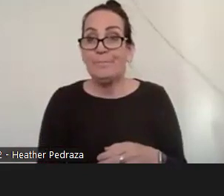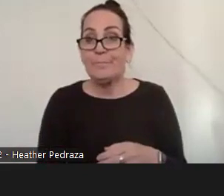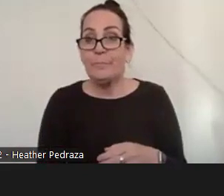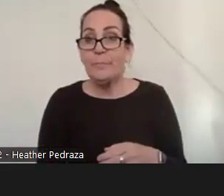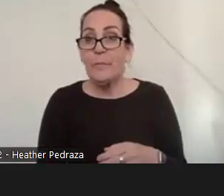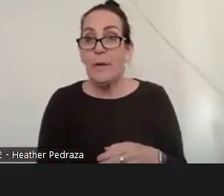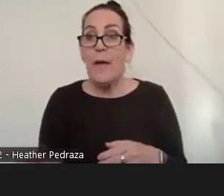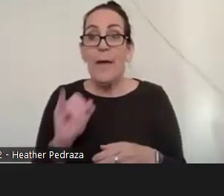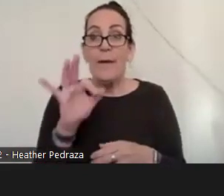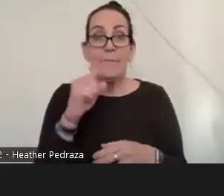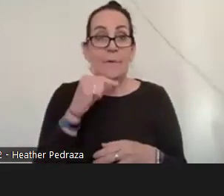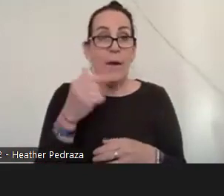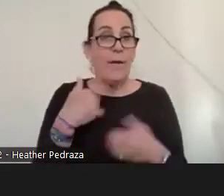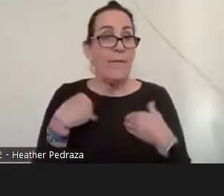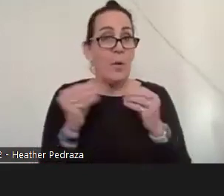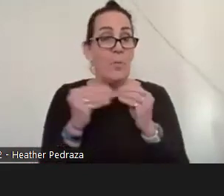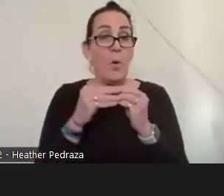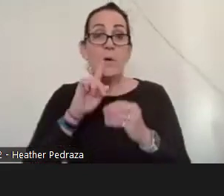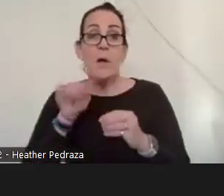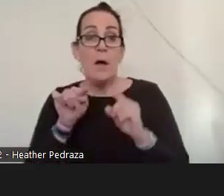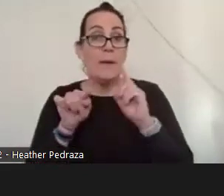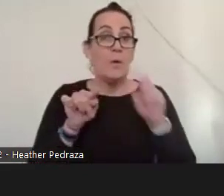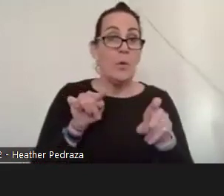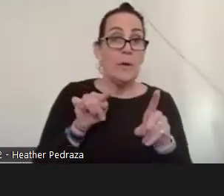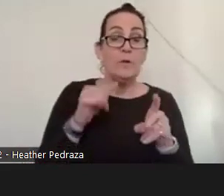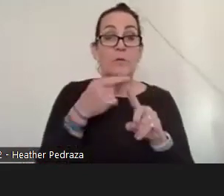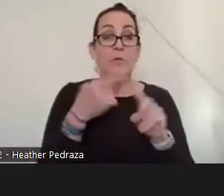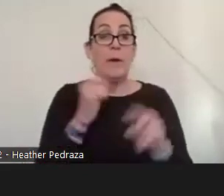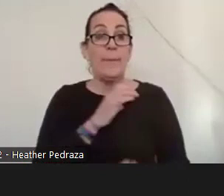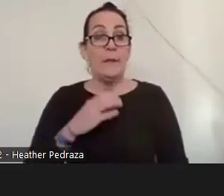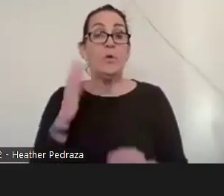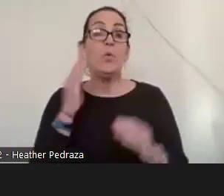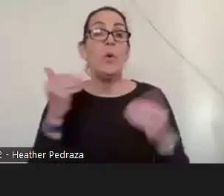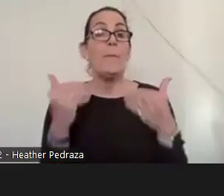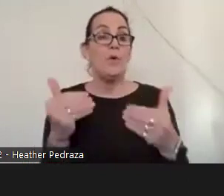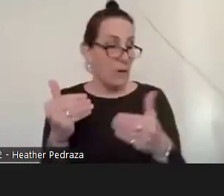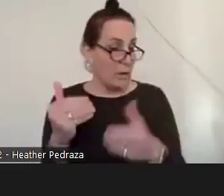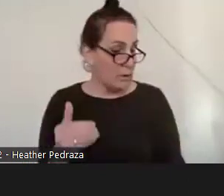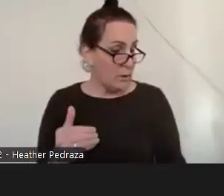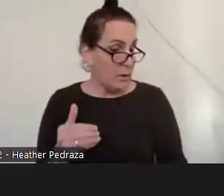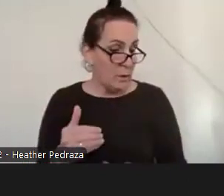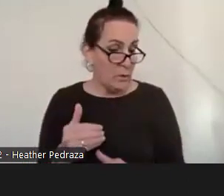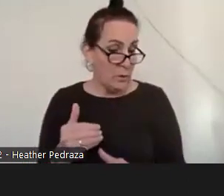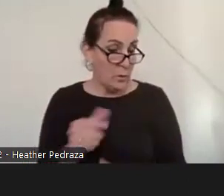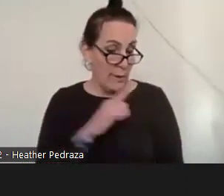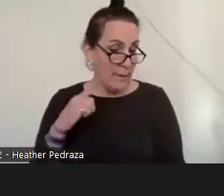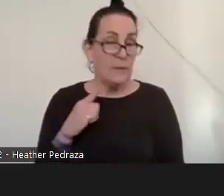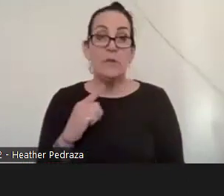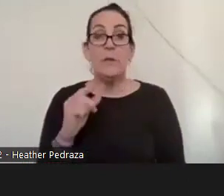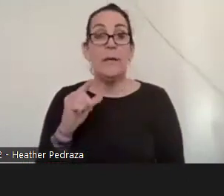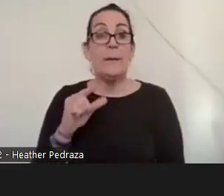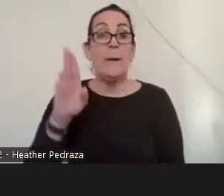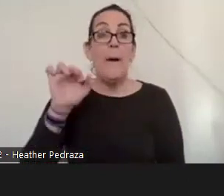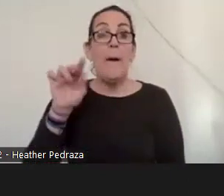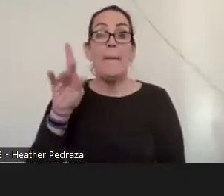comments or questions from the committee, I'd like to move on to our legislative updates. The portion